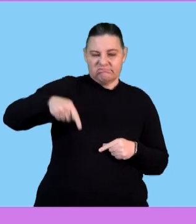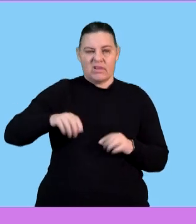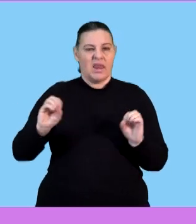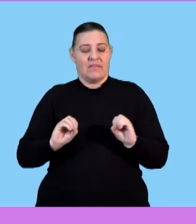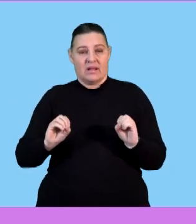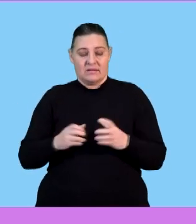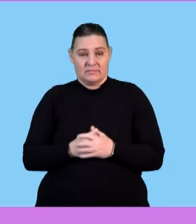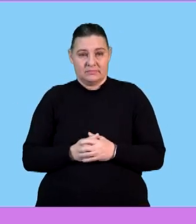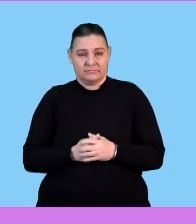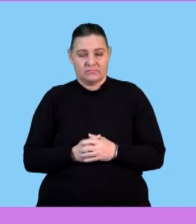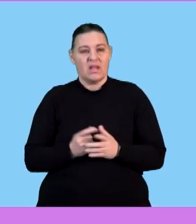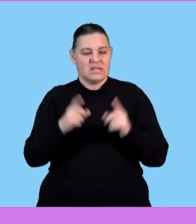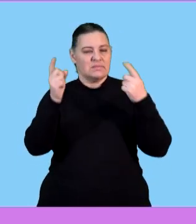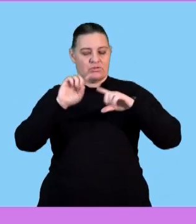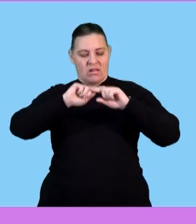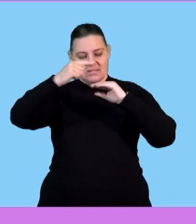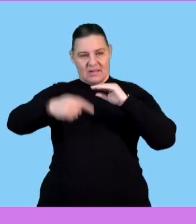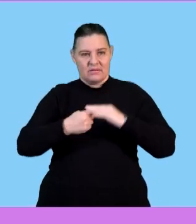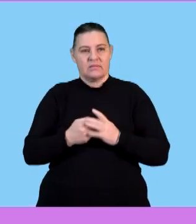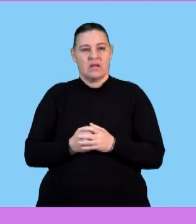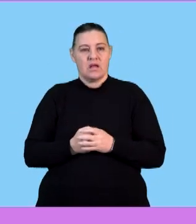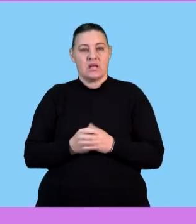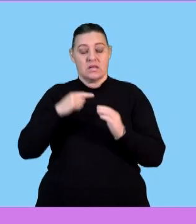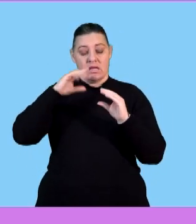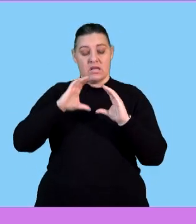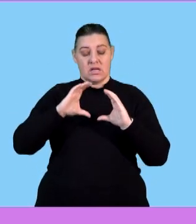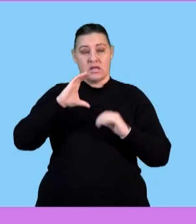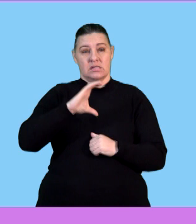special. Circumference is the perimeter of a circle.